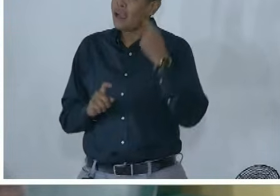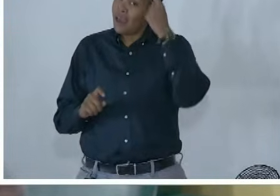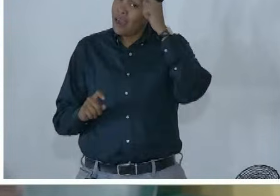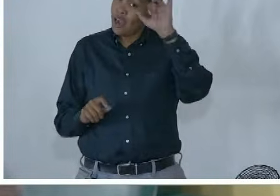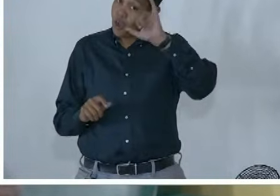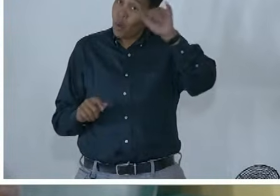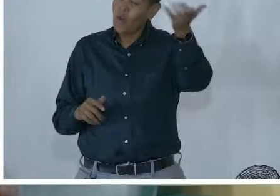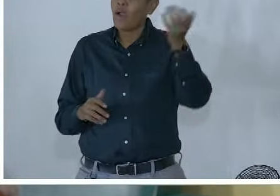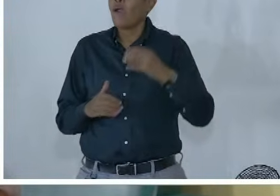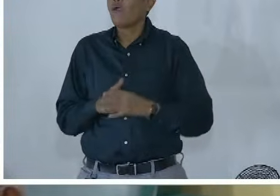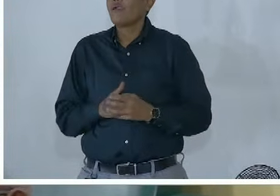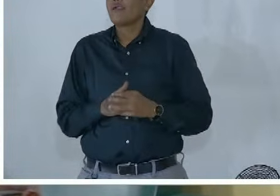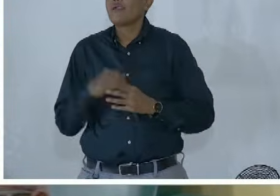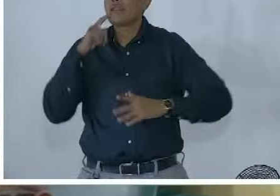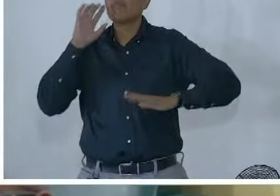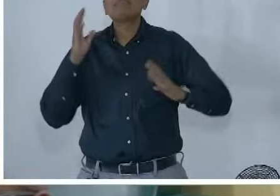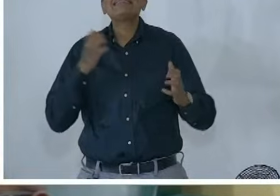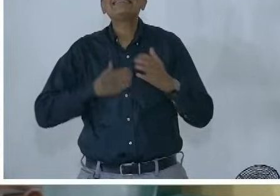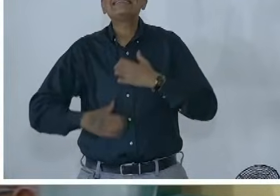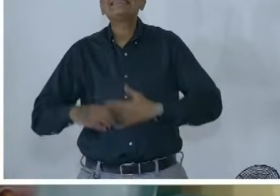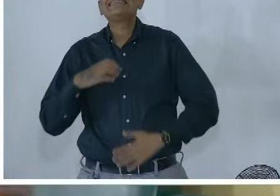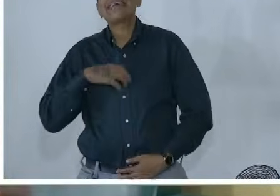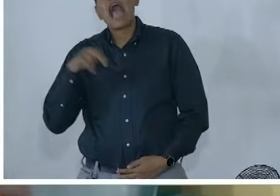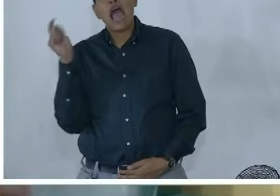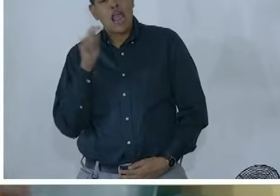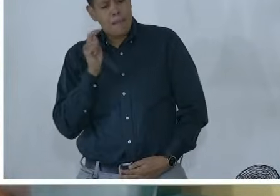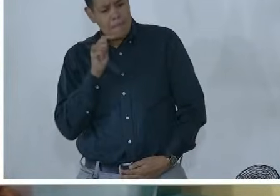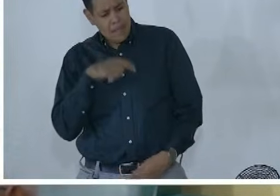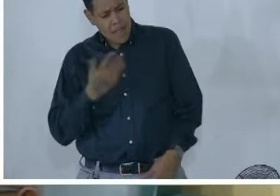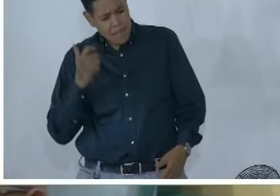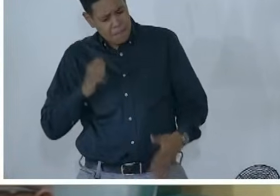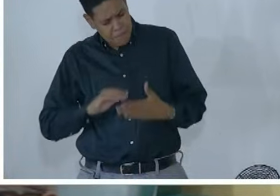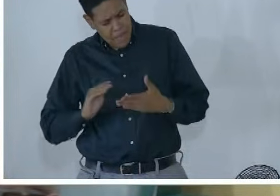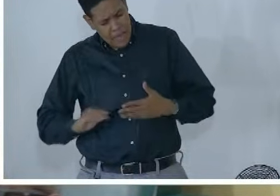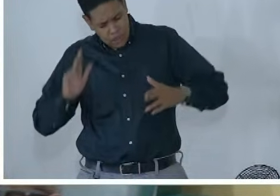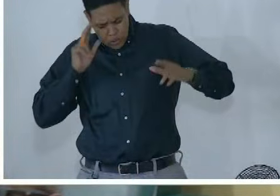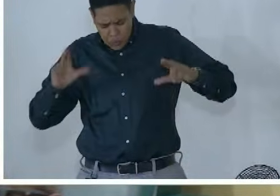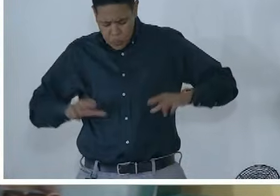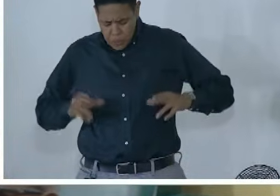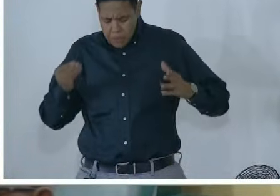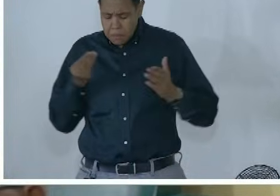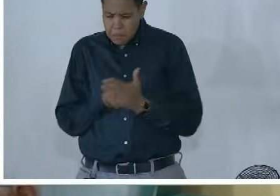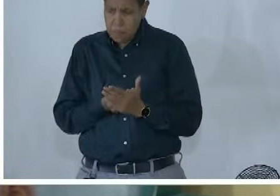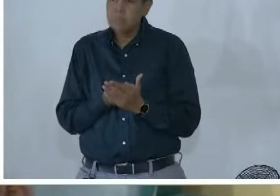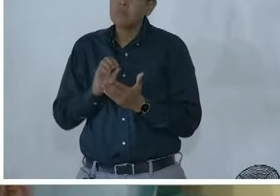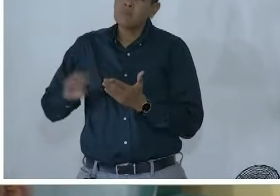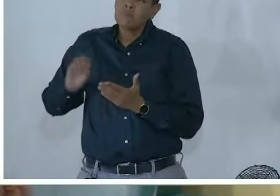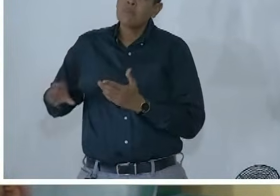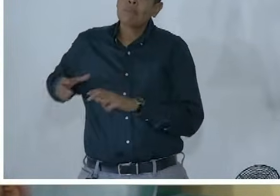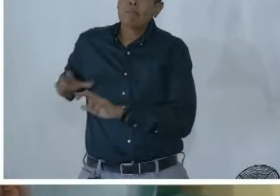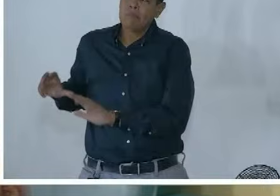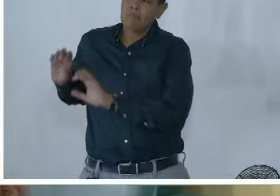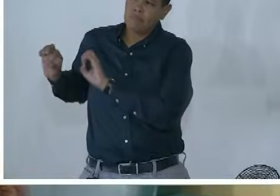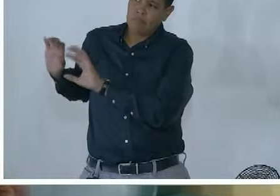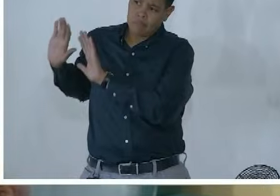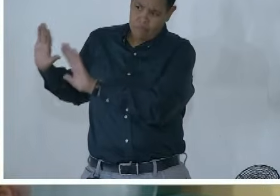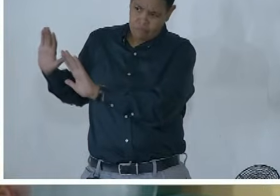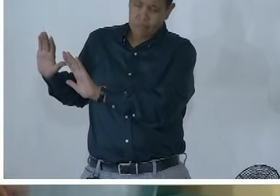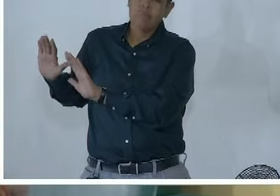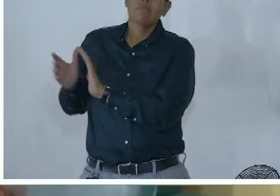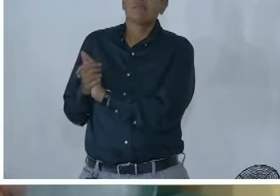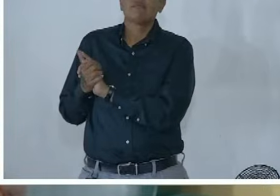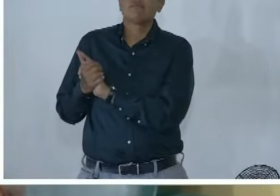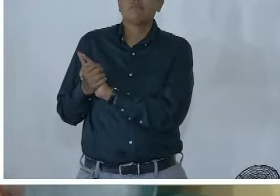whereas it is desirable that the Pensions, Superannuation Funds and Retirement